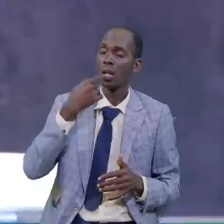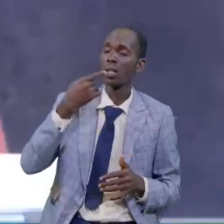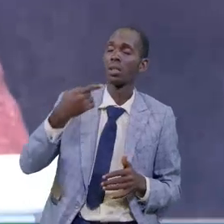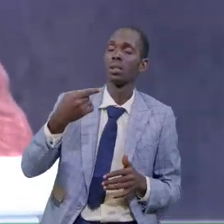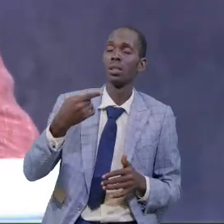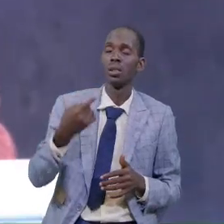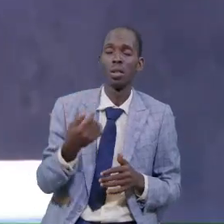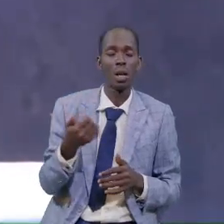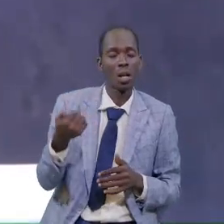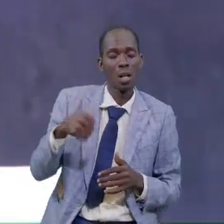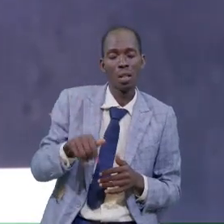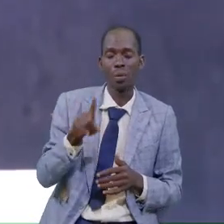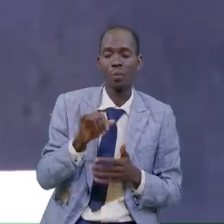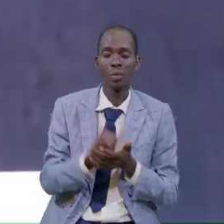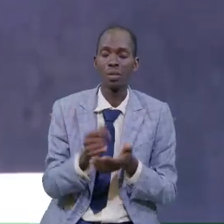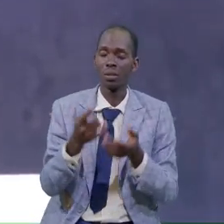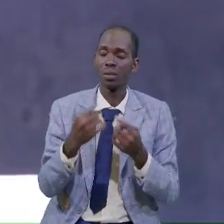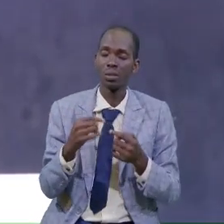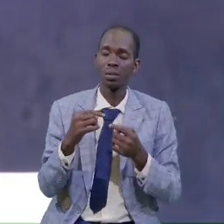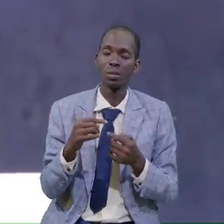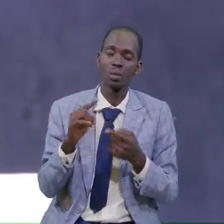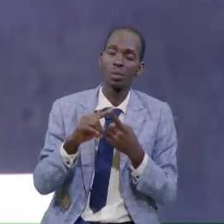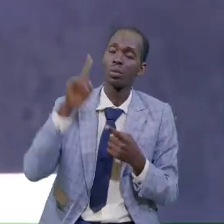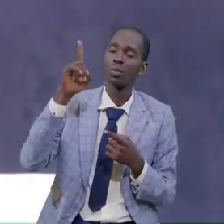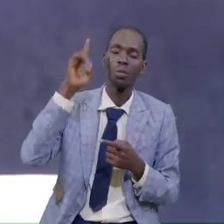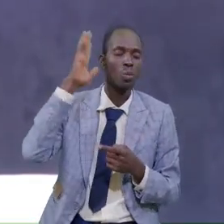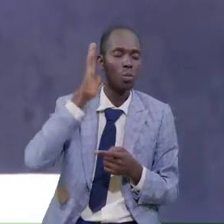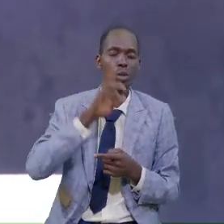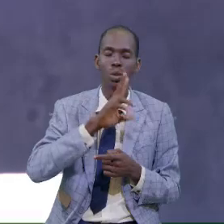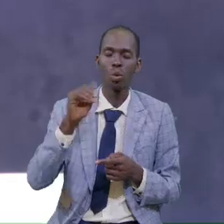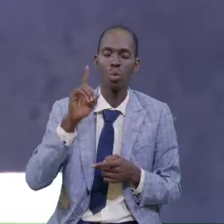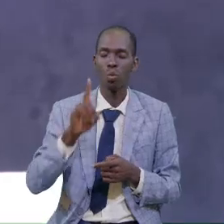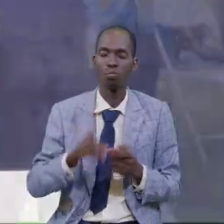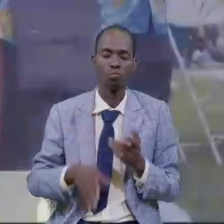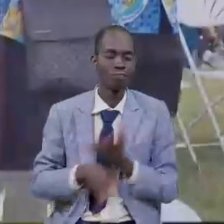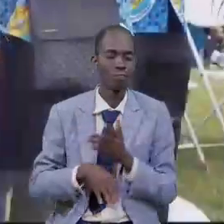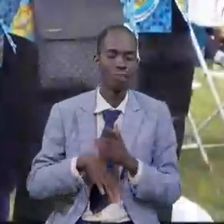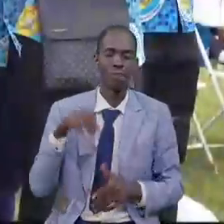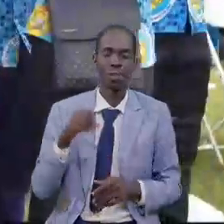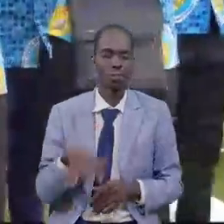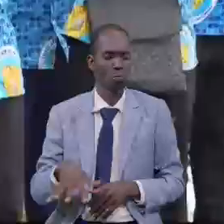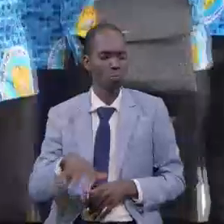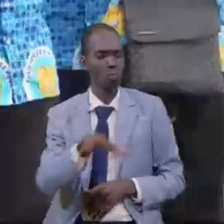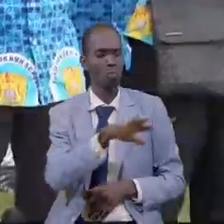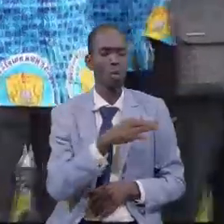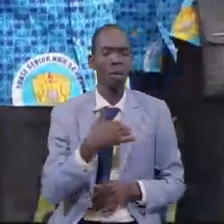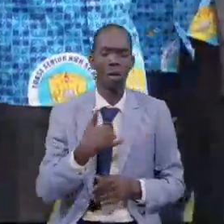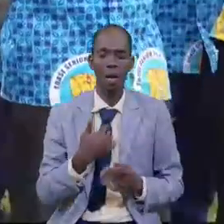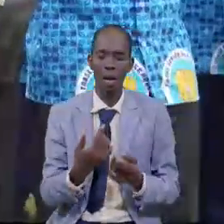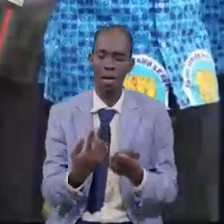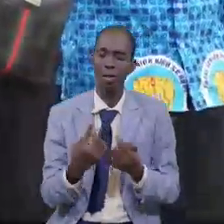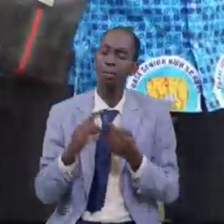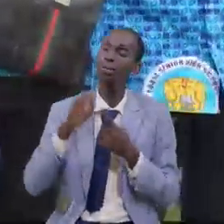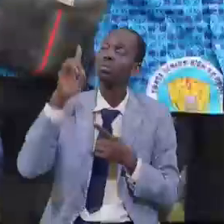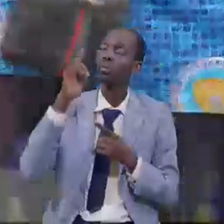you will in no wise cast out. These have come, abandoning the past. These have